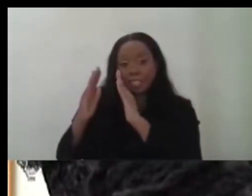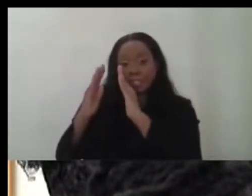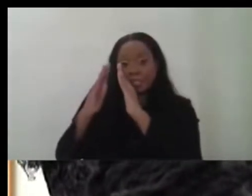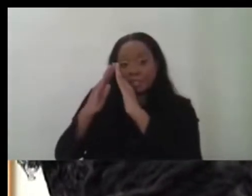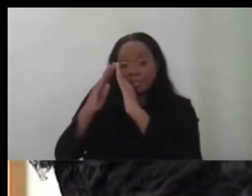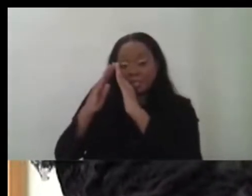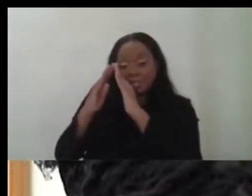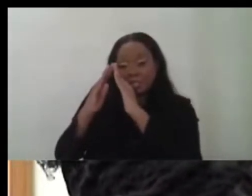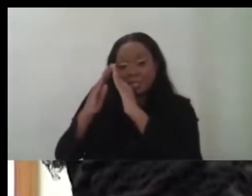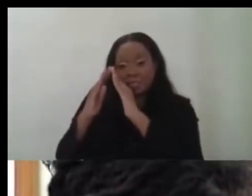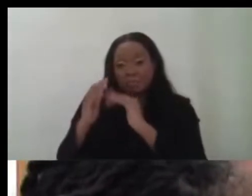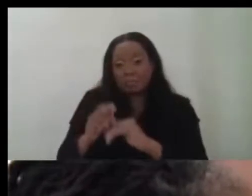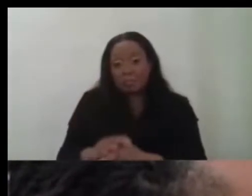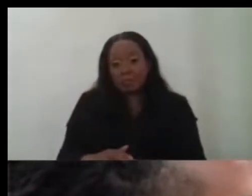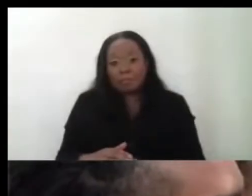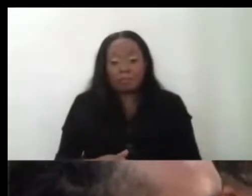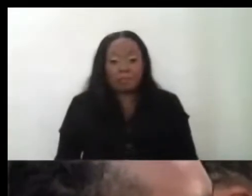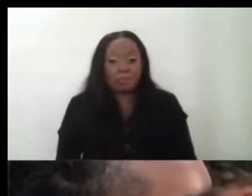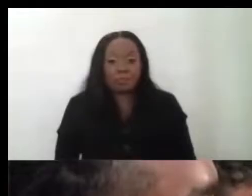significantly impacted?